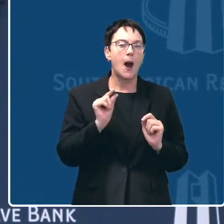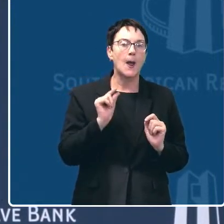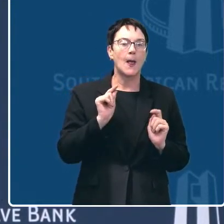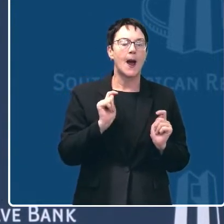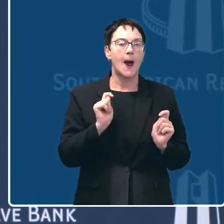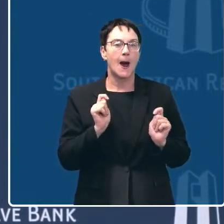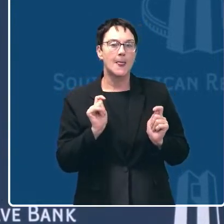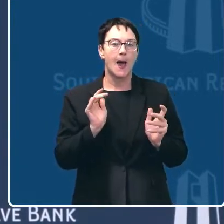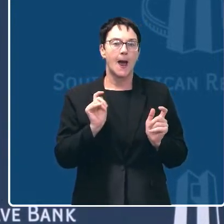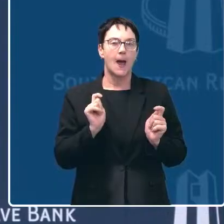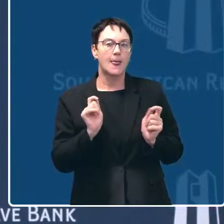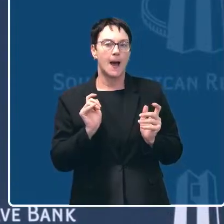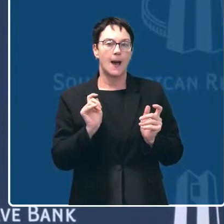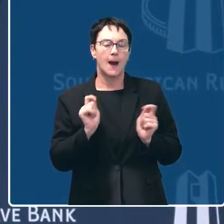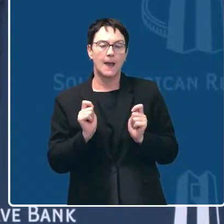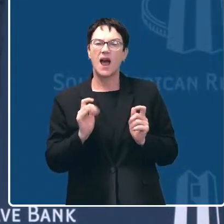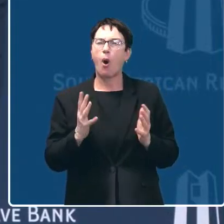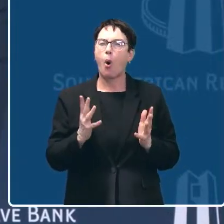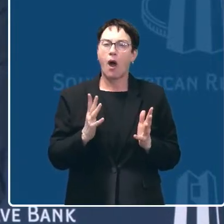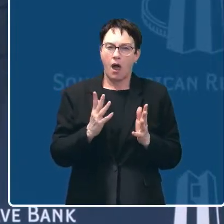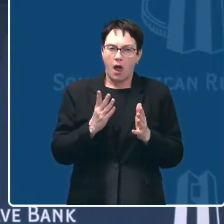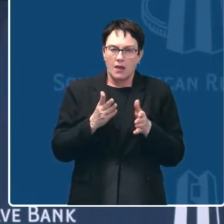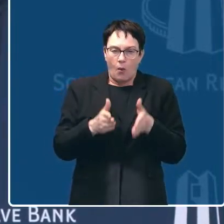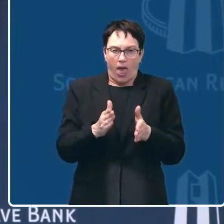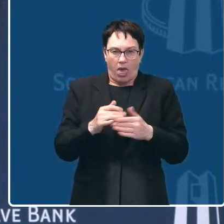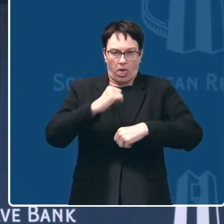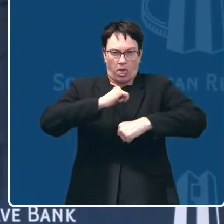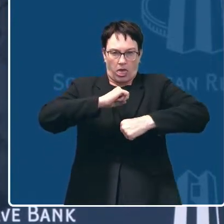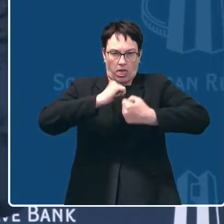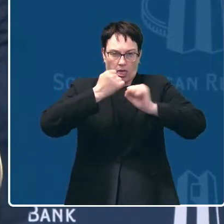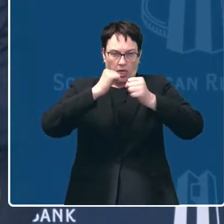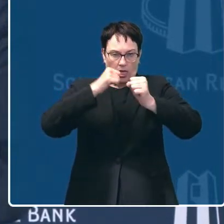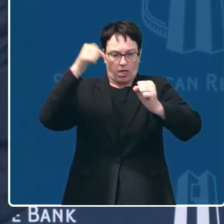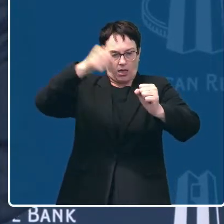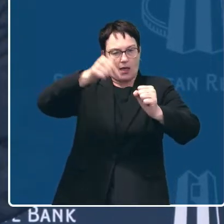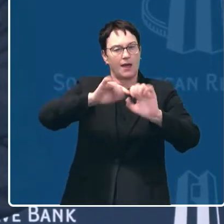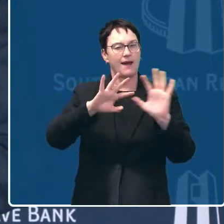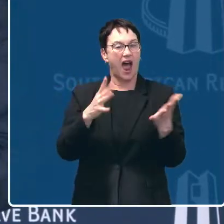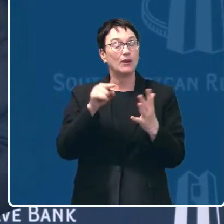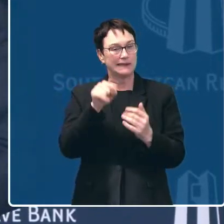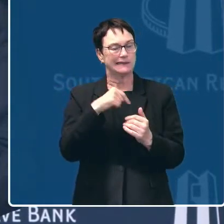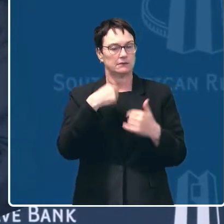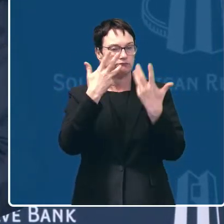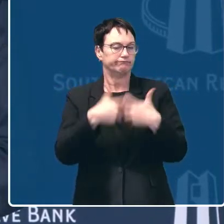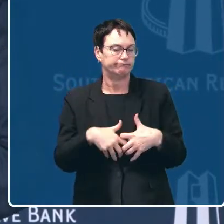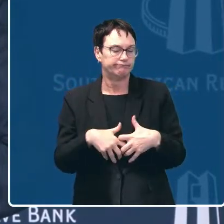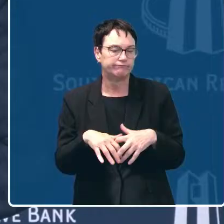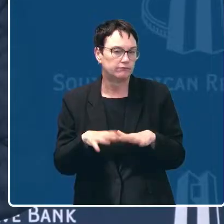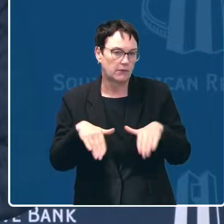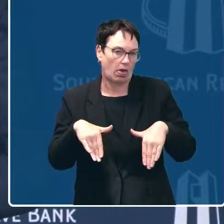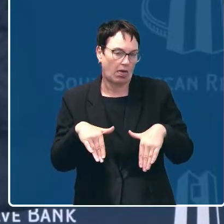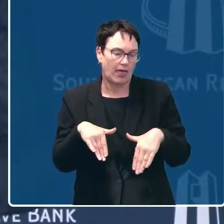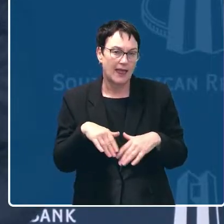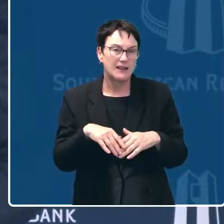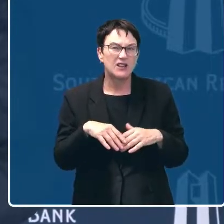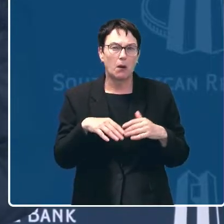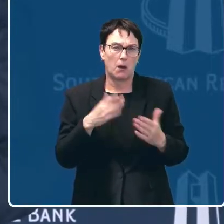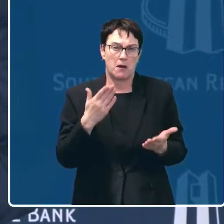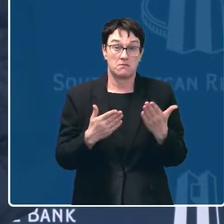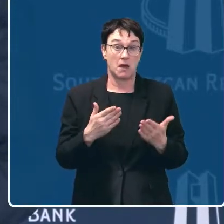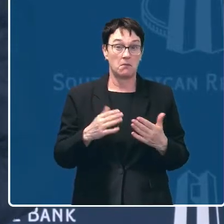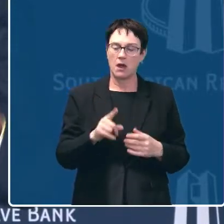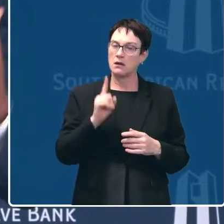or do you need other policies in government to also be recalibrated to the new inflation target? And then, of